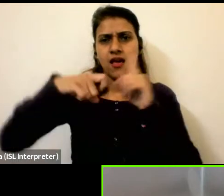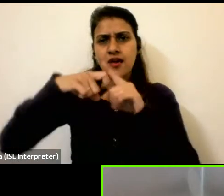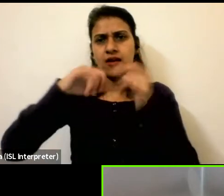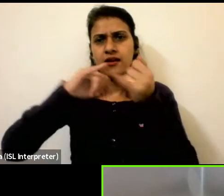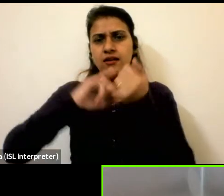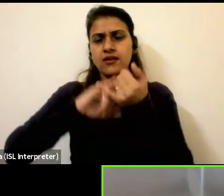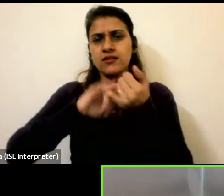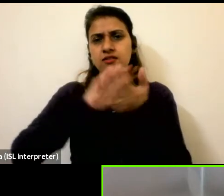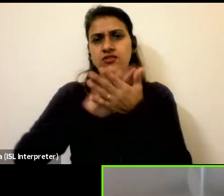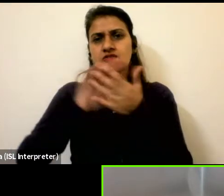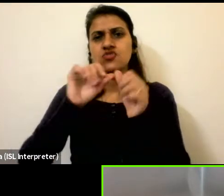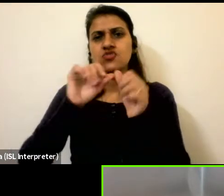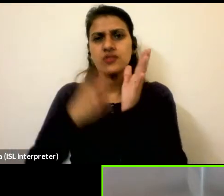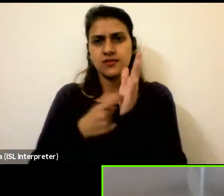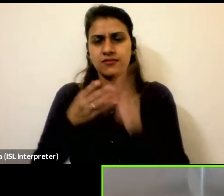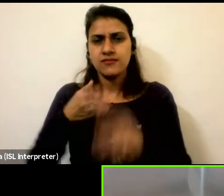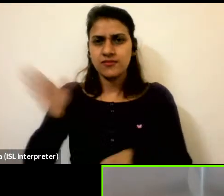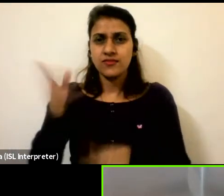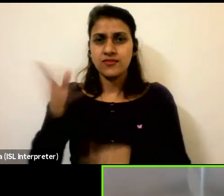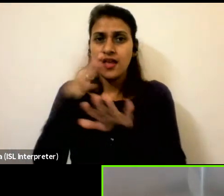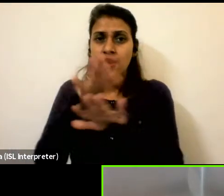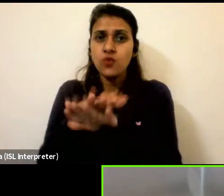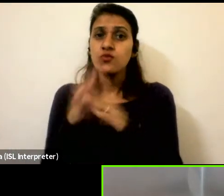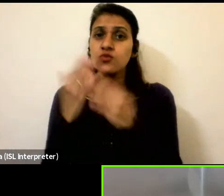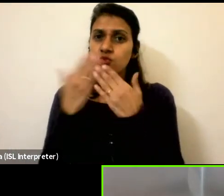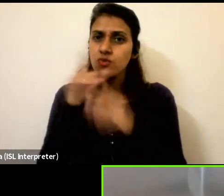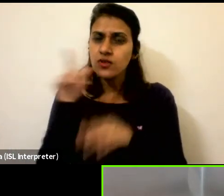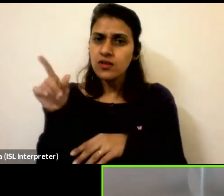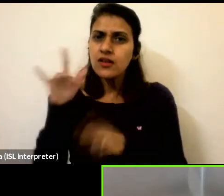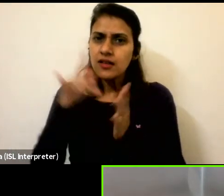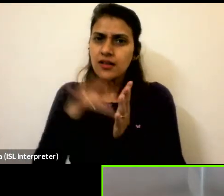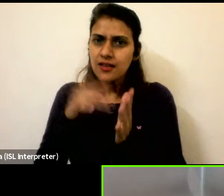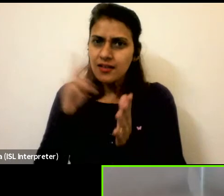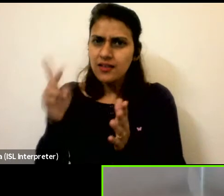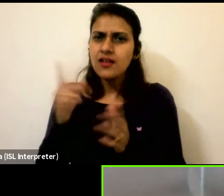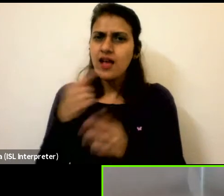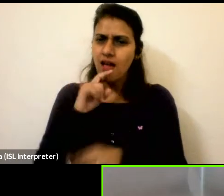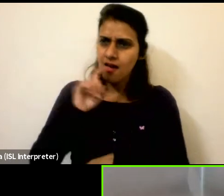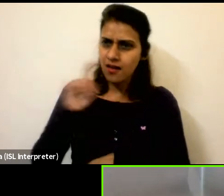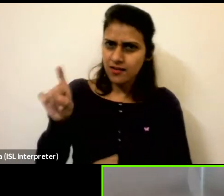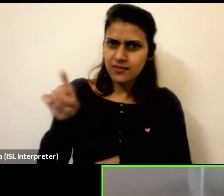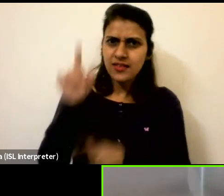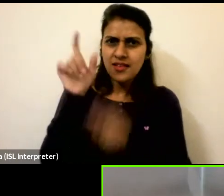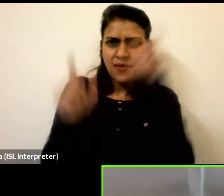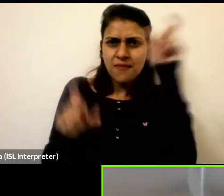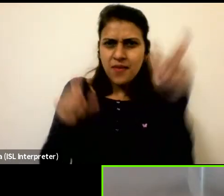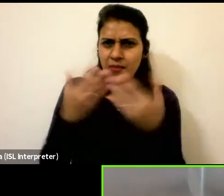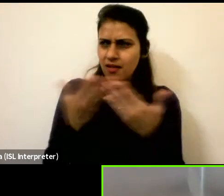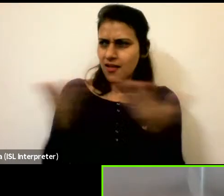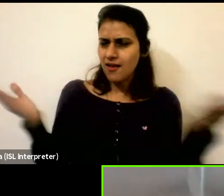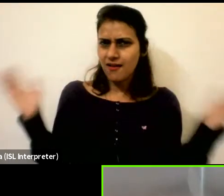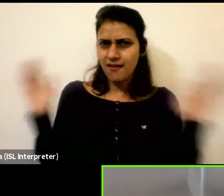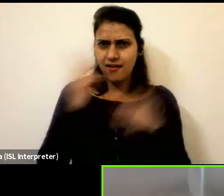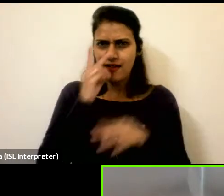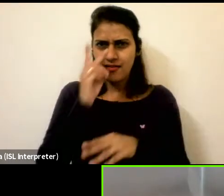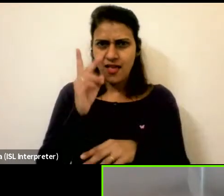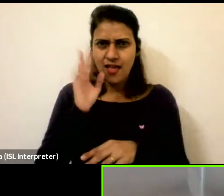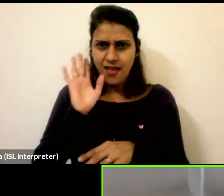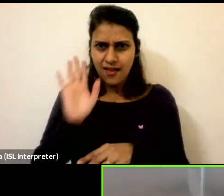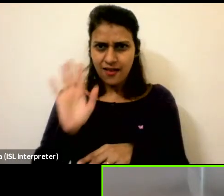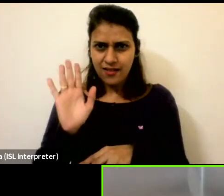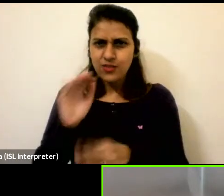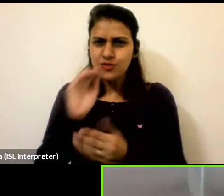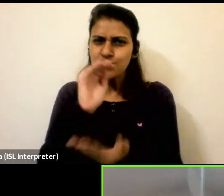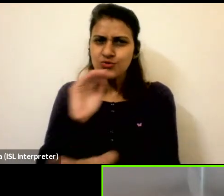there, as you know, if you go into a school during break hours, you'll find people running, people meaning children,